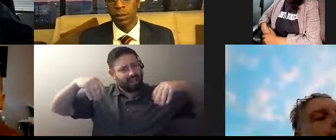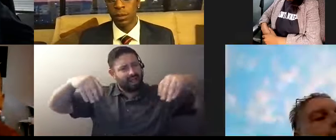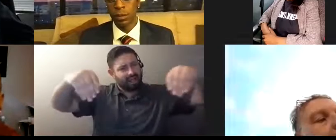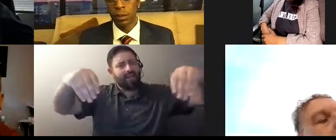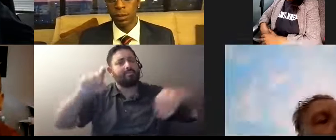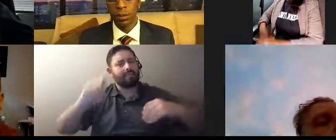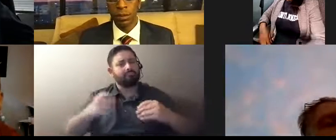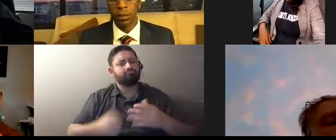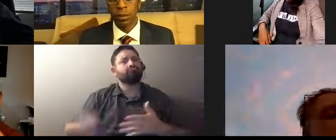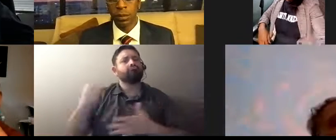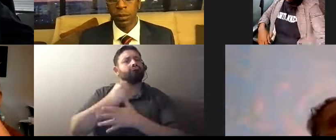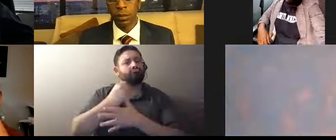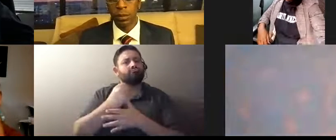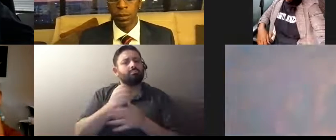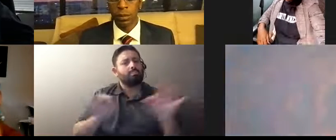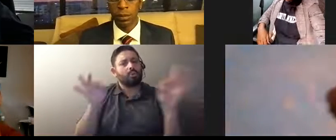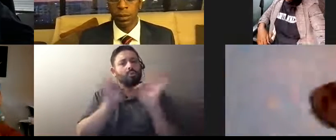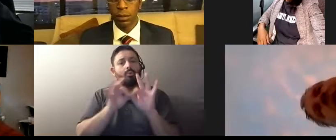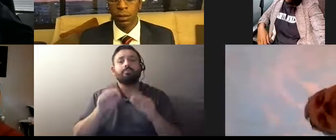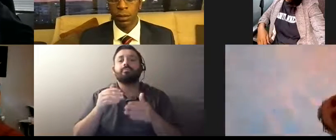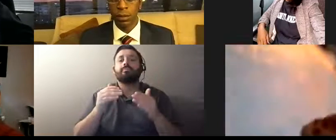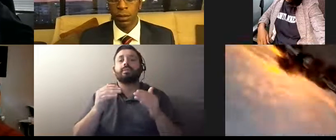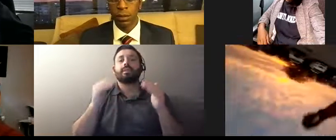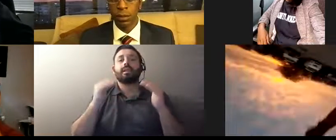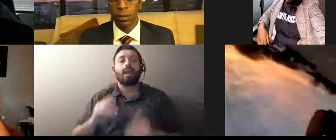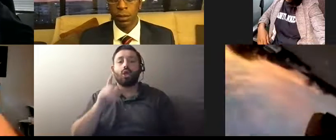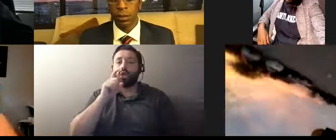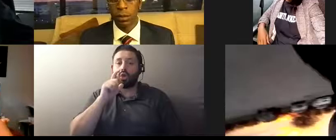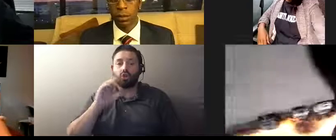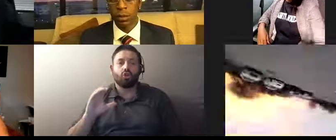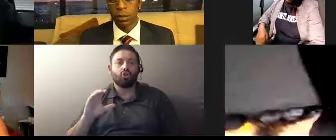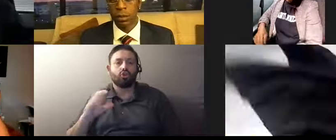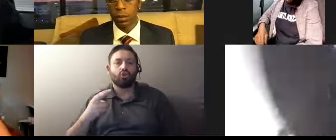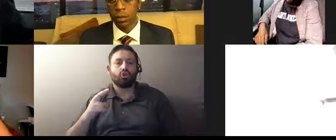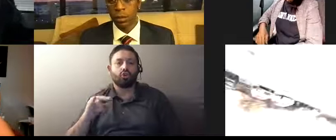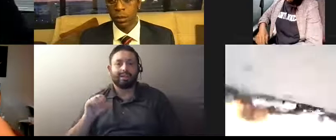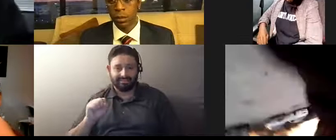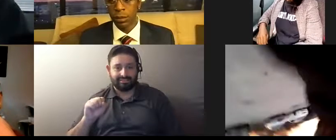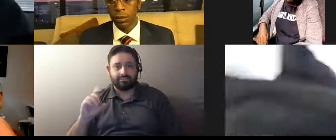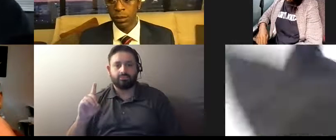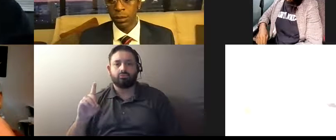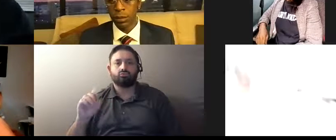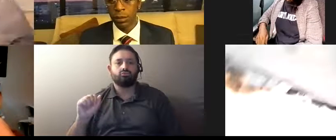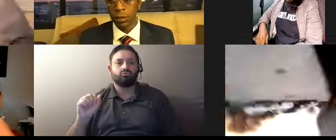Next candidate is Chris Dawkins.